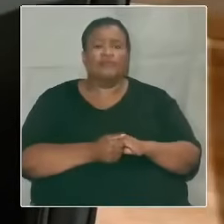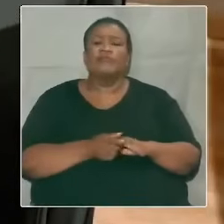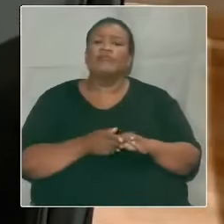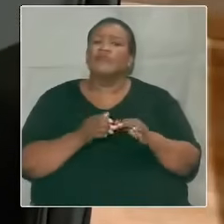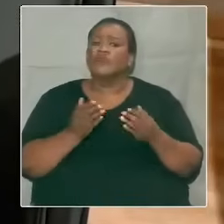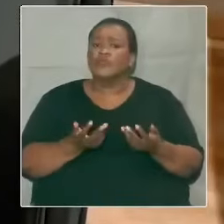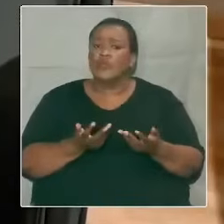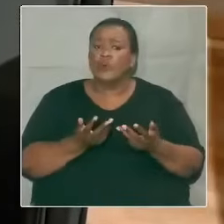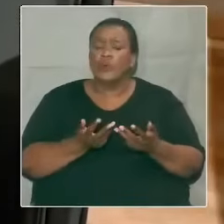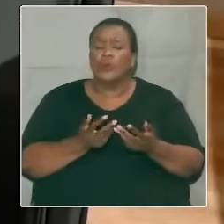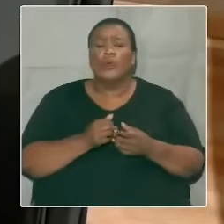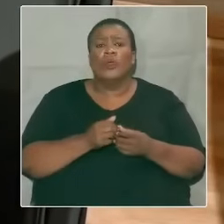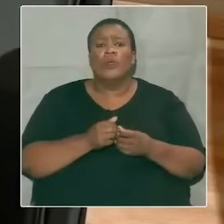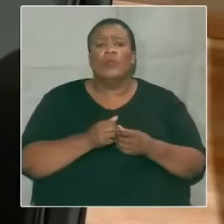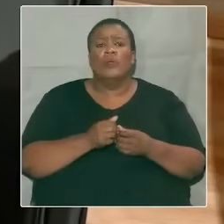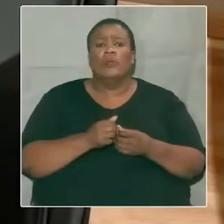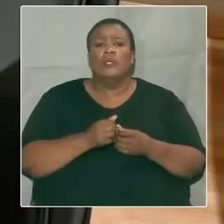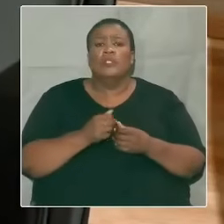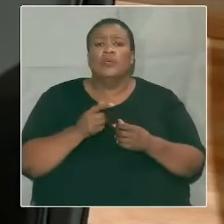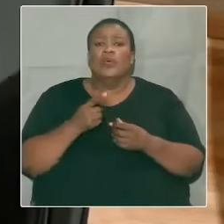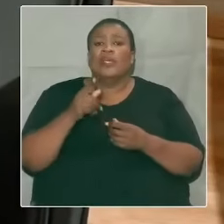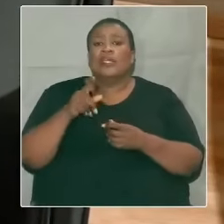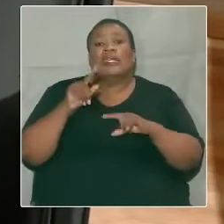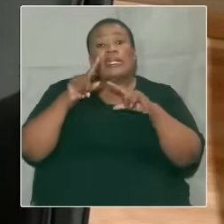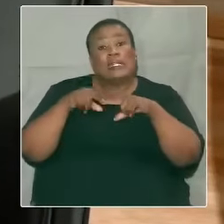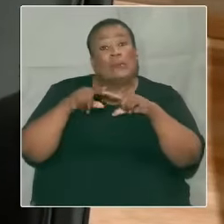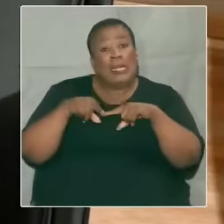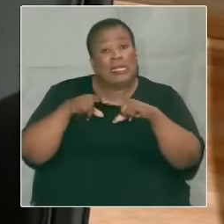So the it depends,